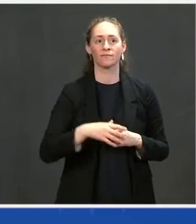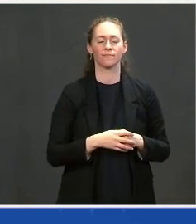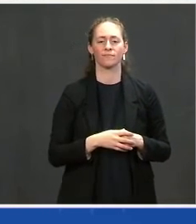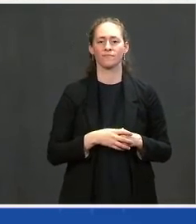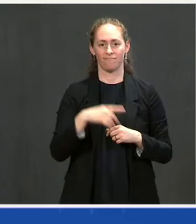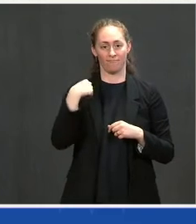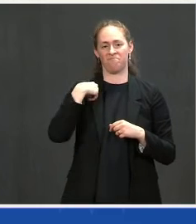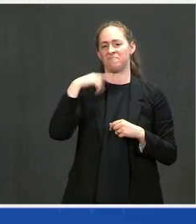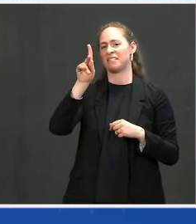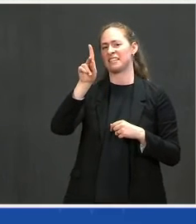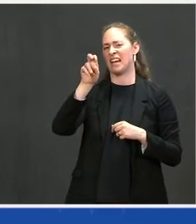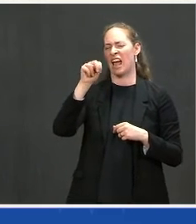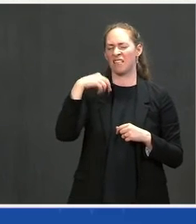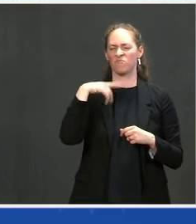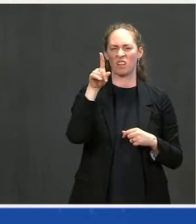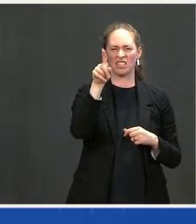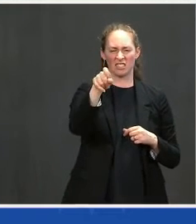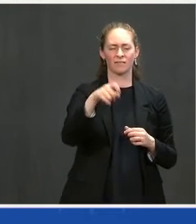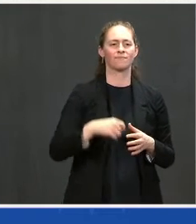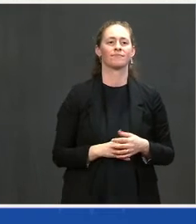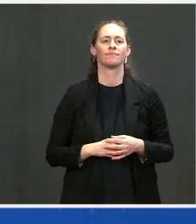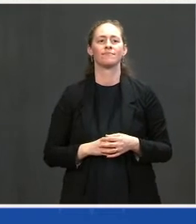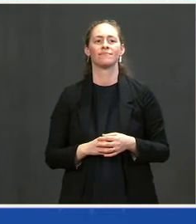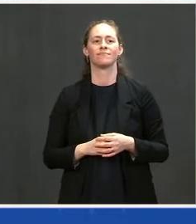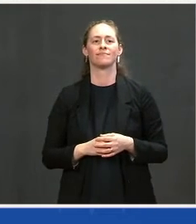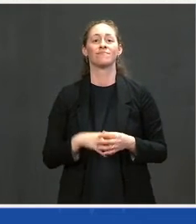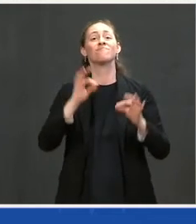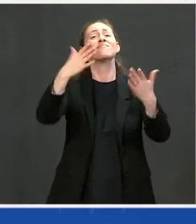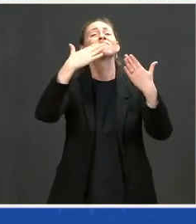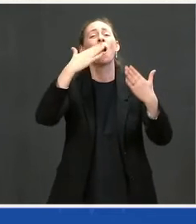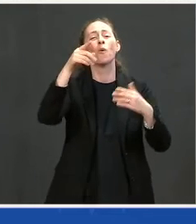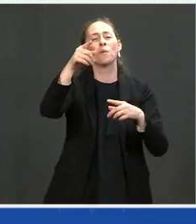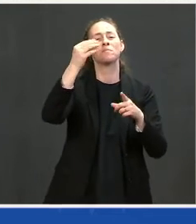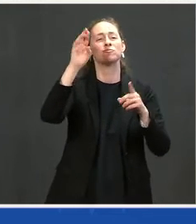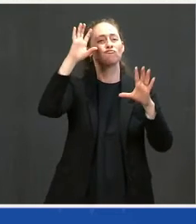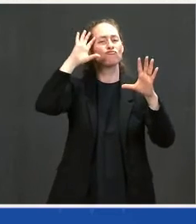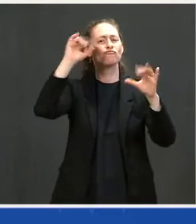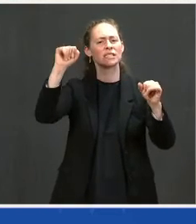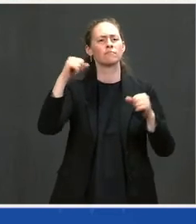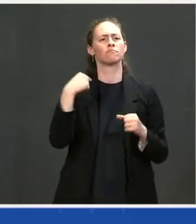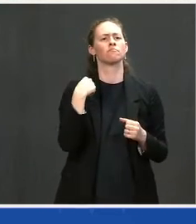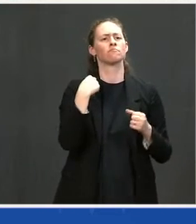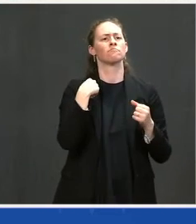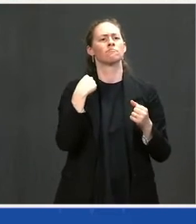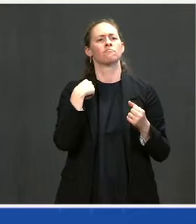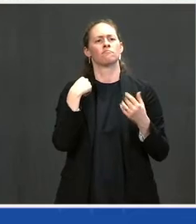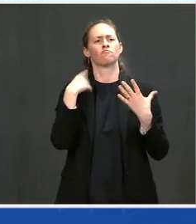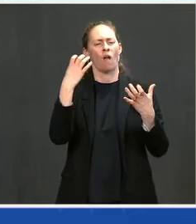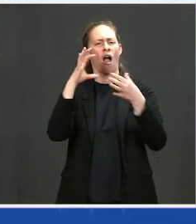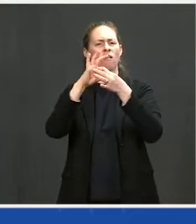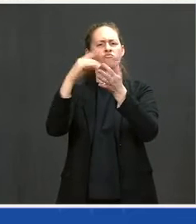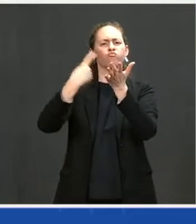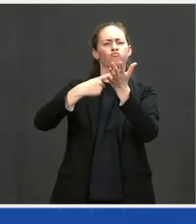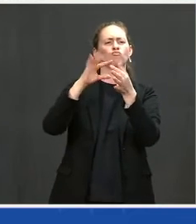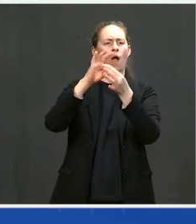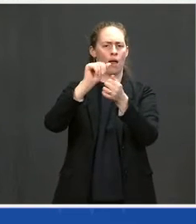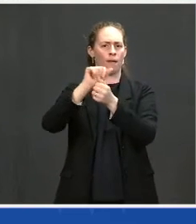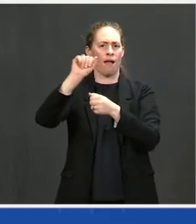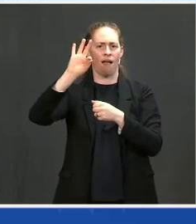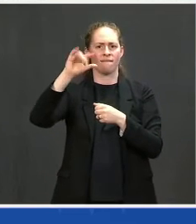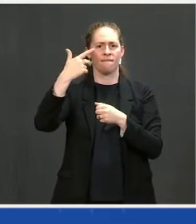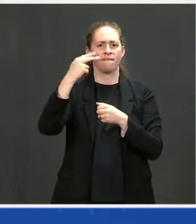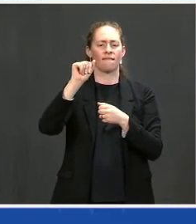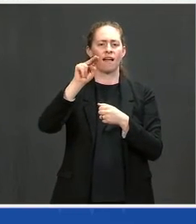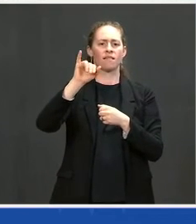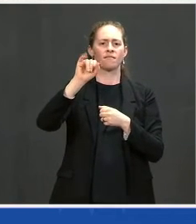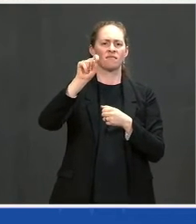Thank you, Mr. President. I wanted to ask you about Afghanistan. You face a May 1st deadline for the withdrawal of